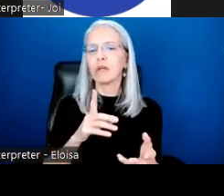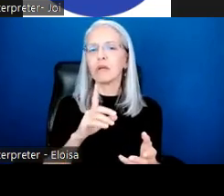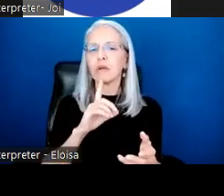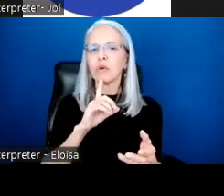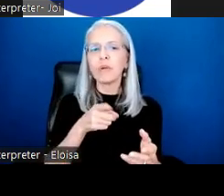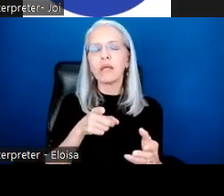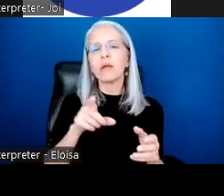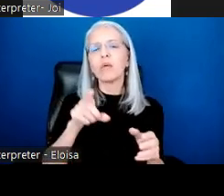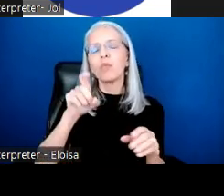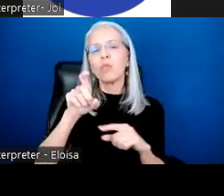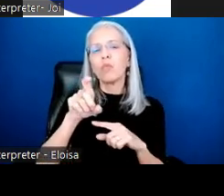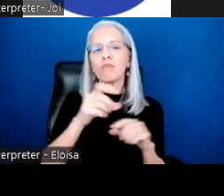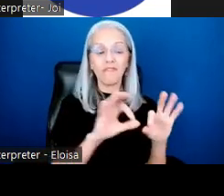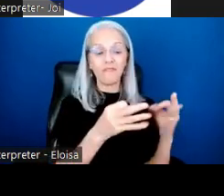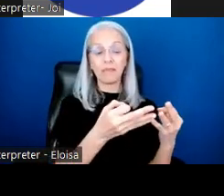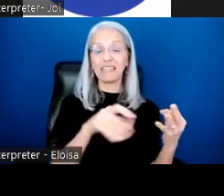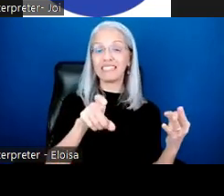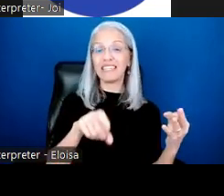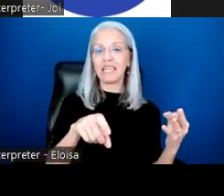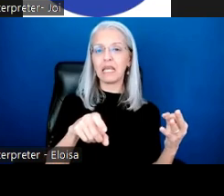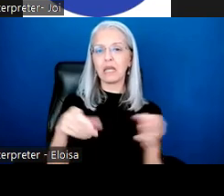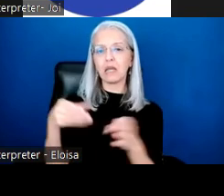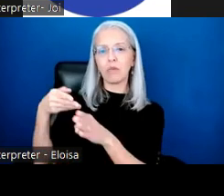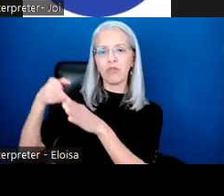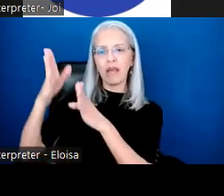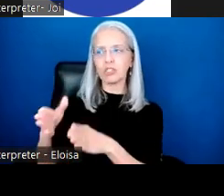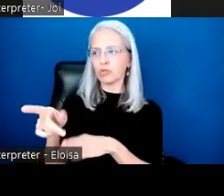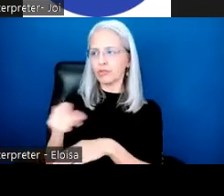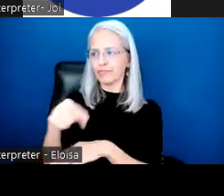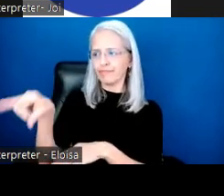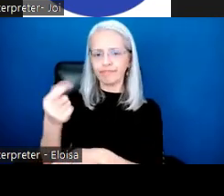families. Families need professionals who get it.